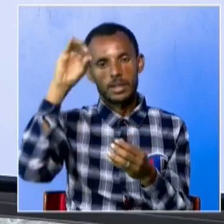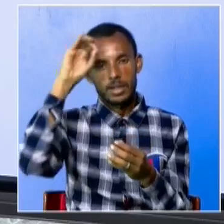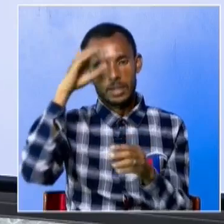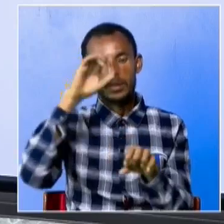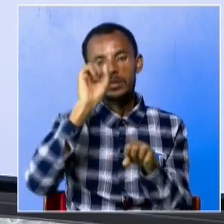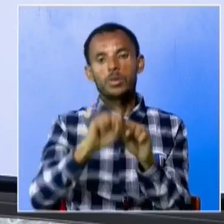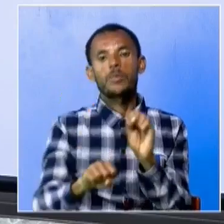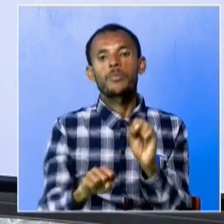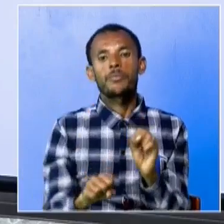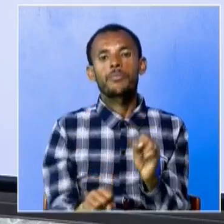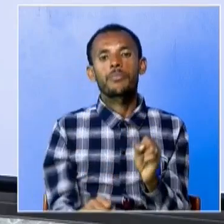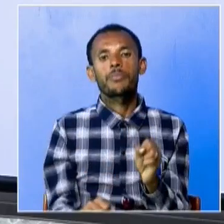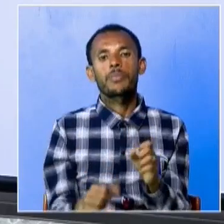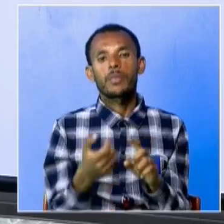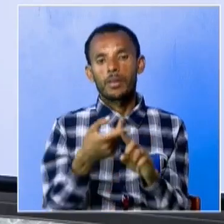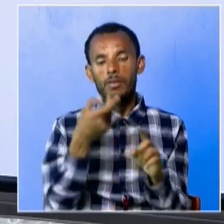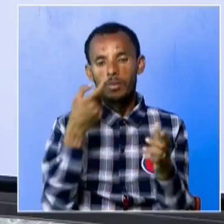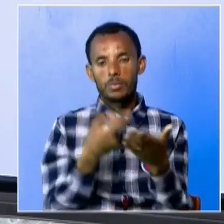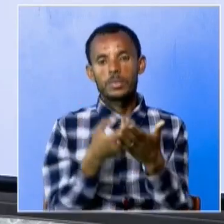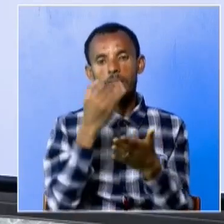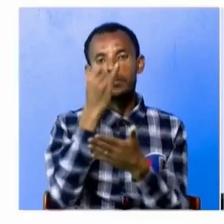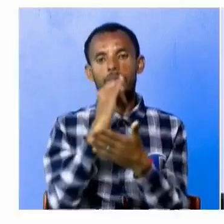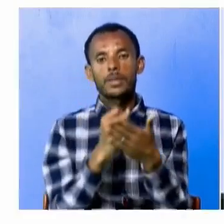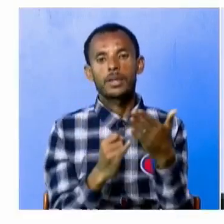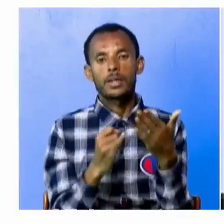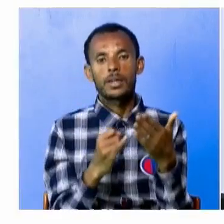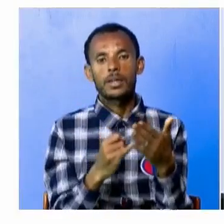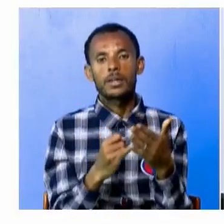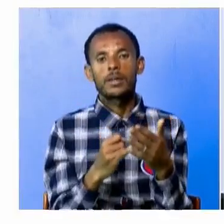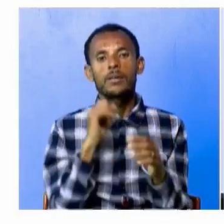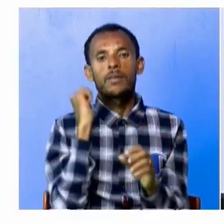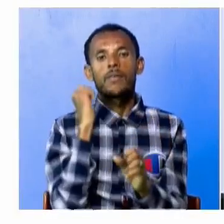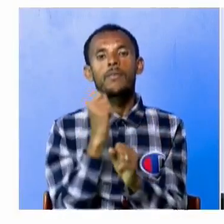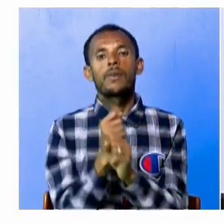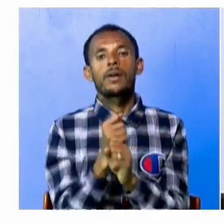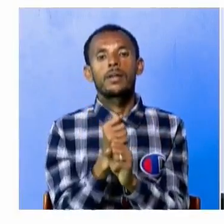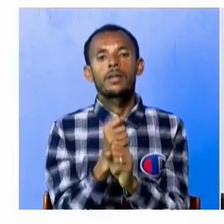So from this figure, find